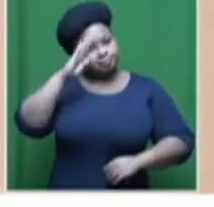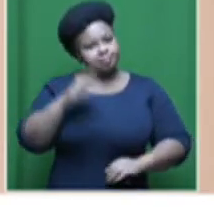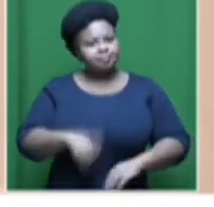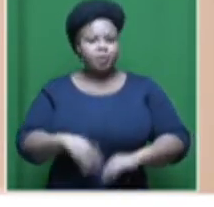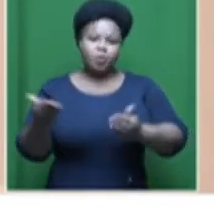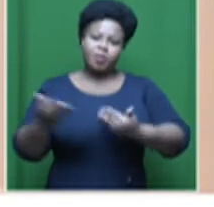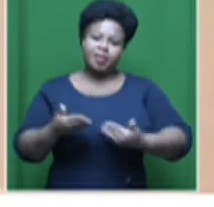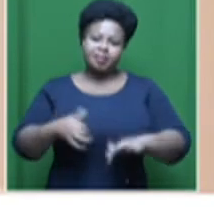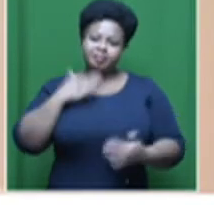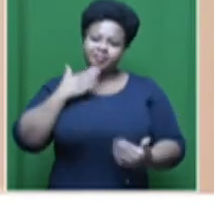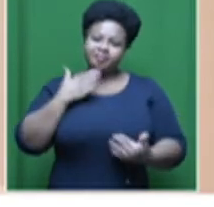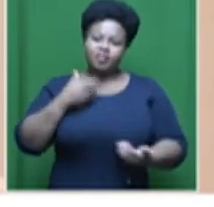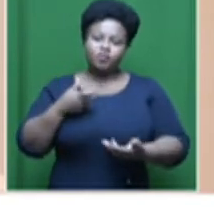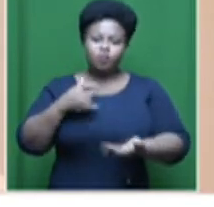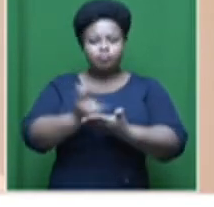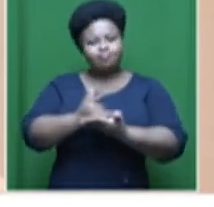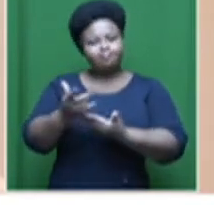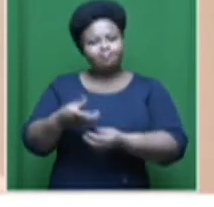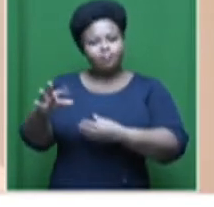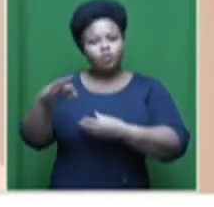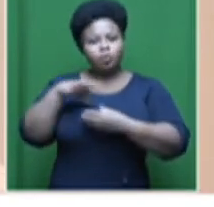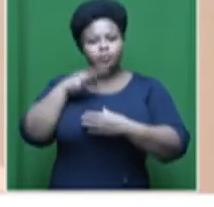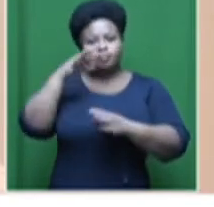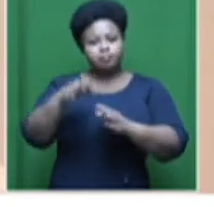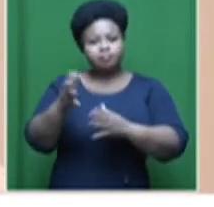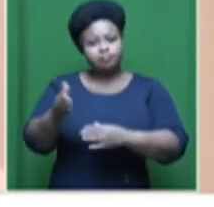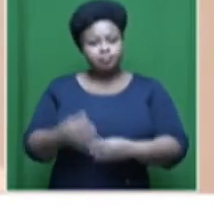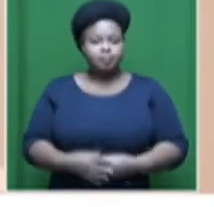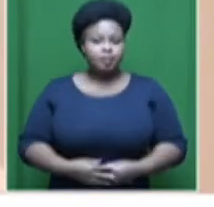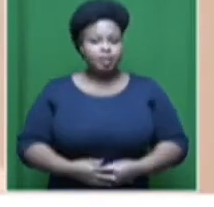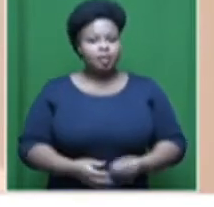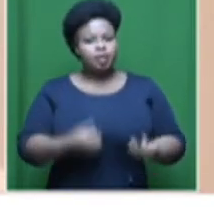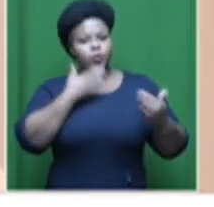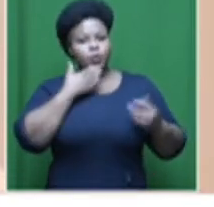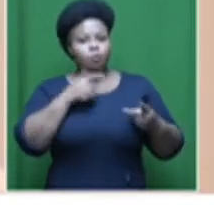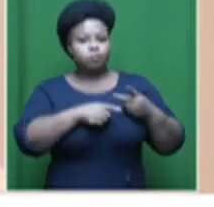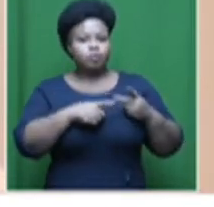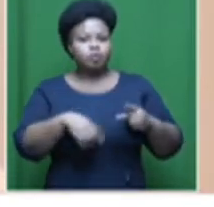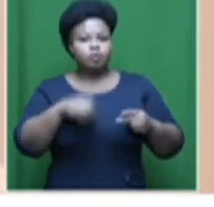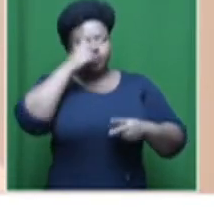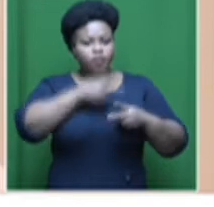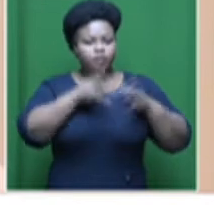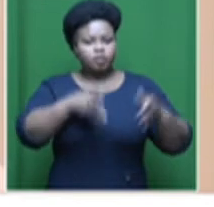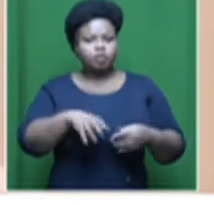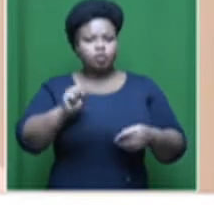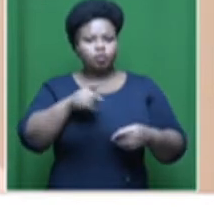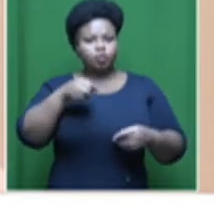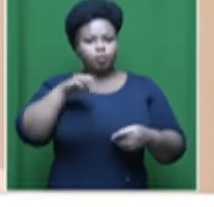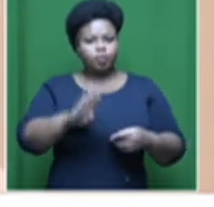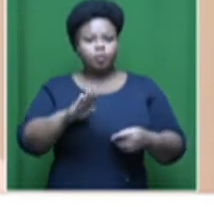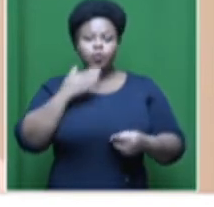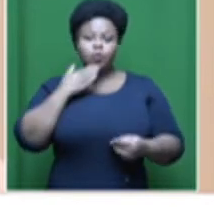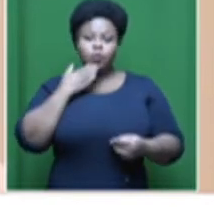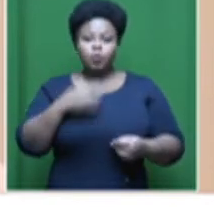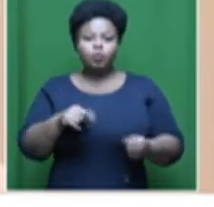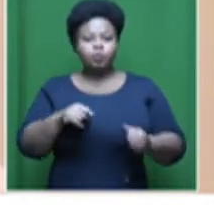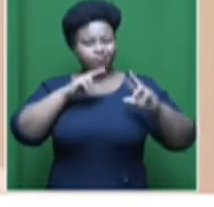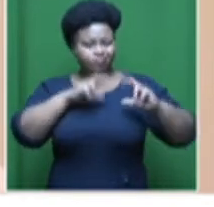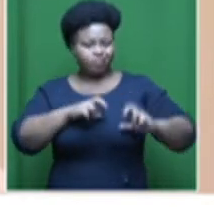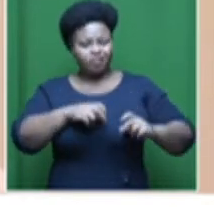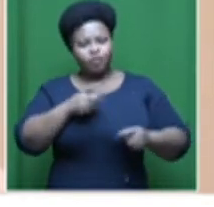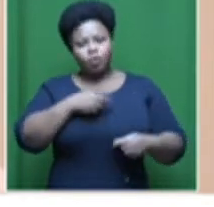very much. We really look forward to your inputs. We also have Professor Shub, who is the chair of the MAC on vaccines. And of course, we